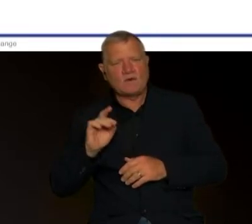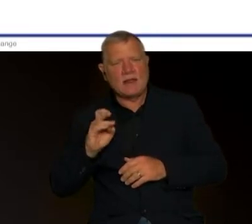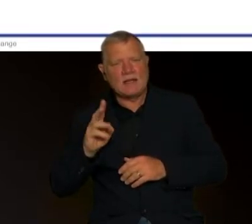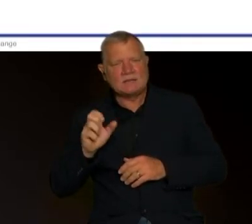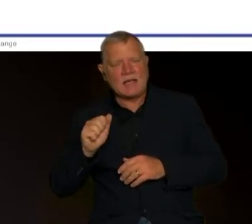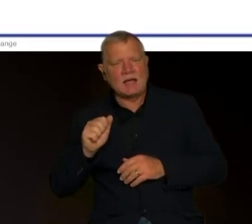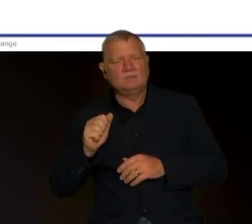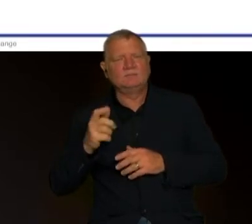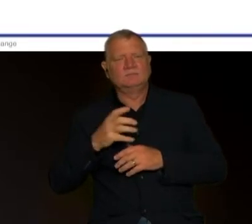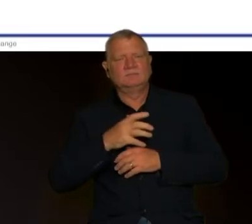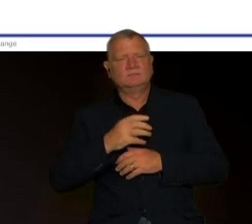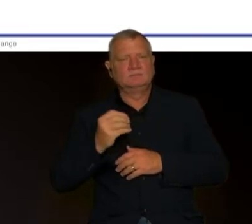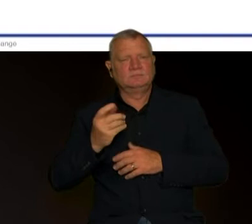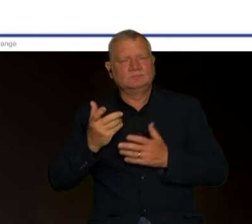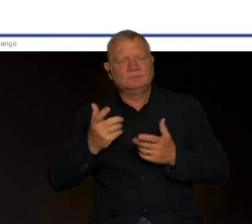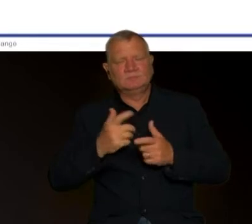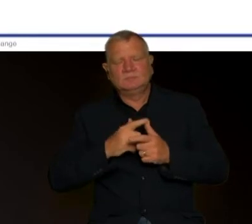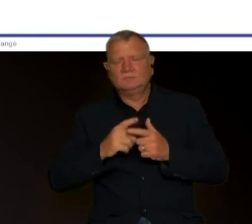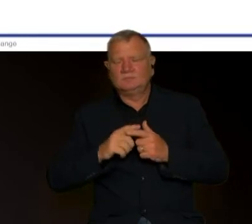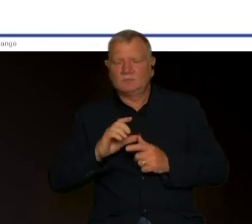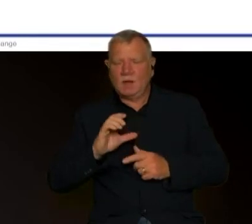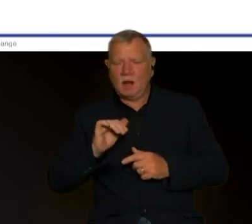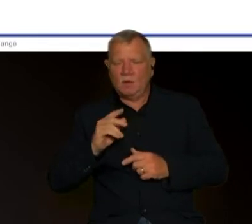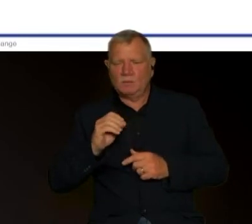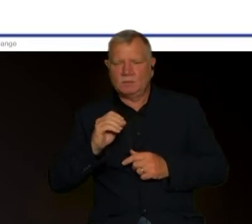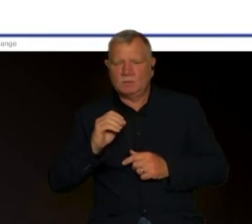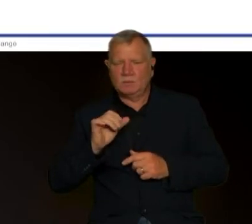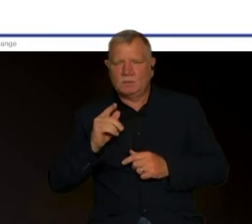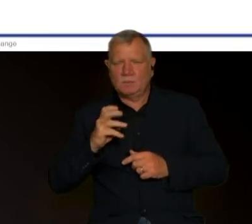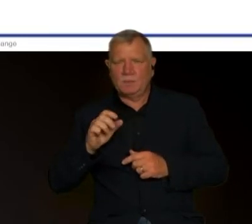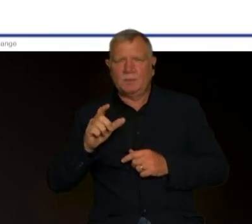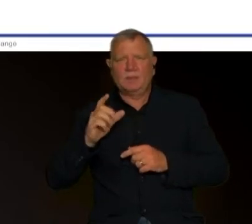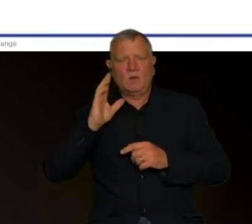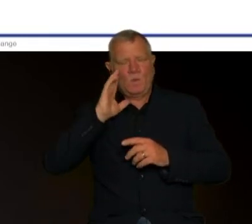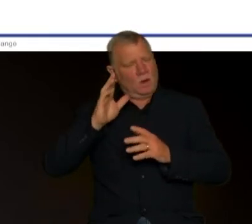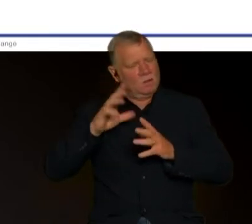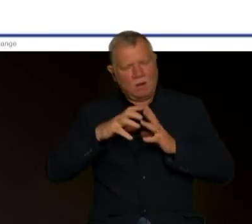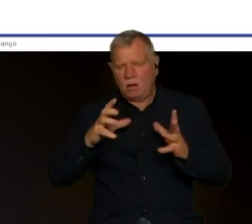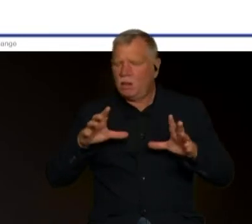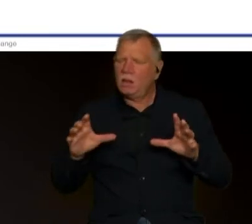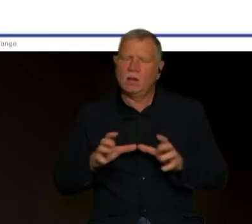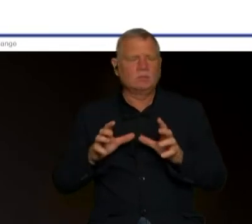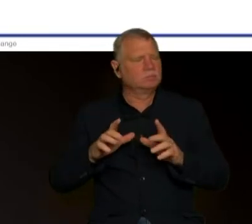representing the governor's mansion. And I know